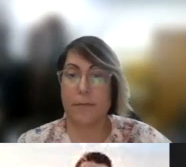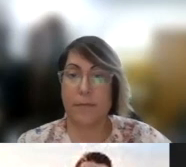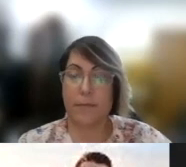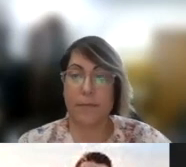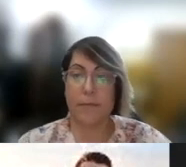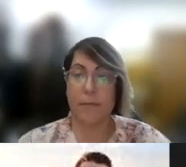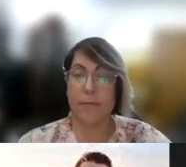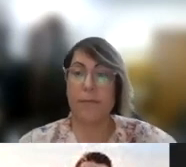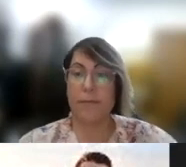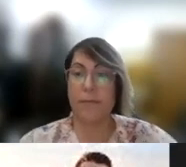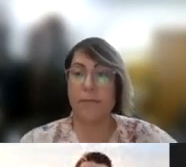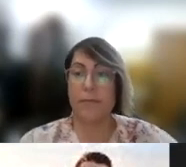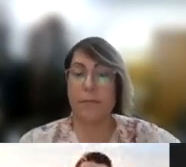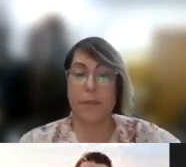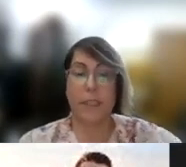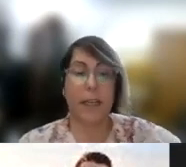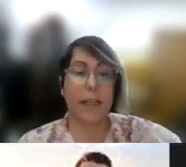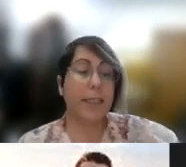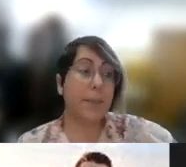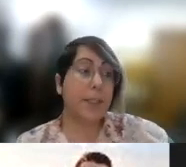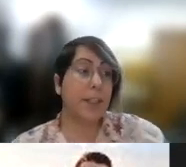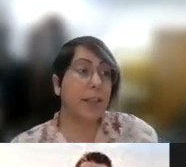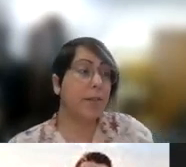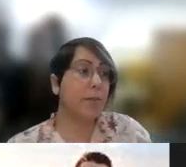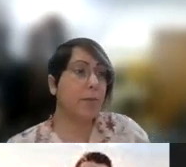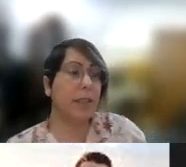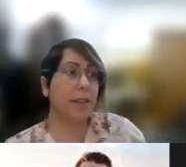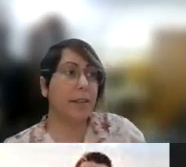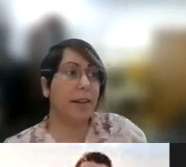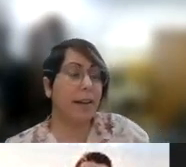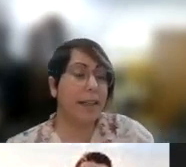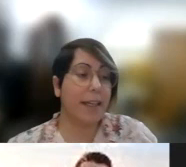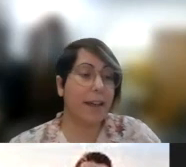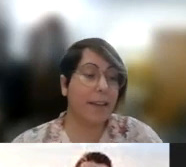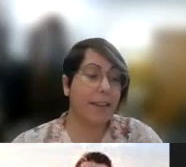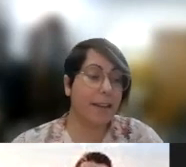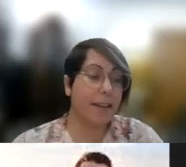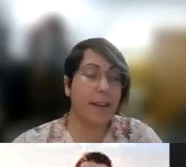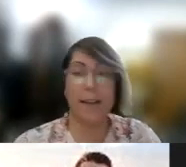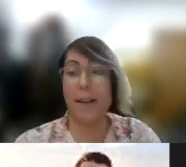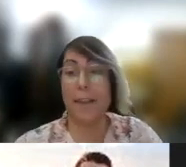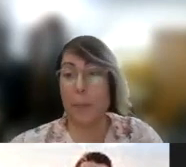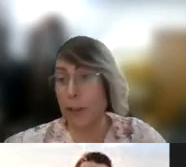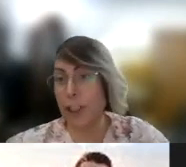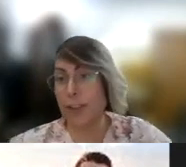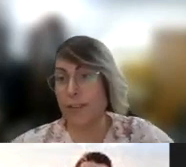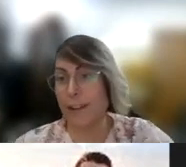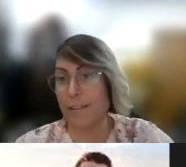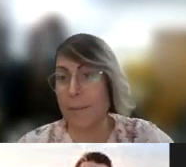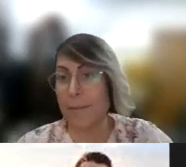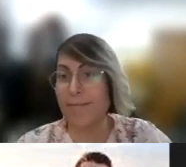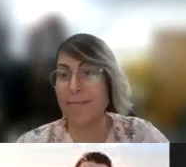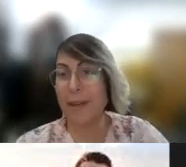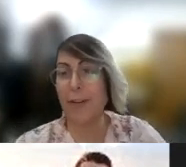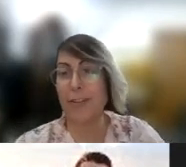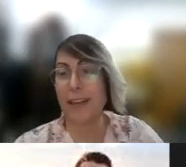to change the public perception in Yeah, order and to do something especially about them. with Akakia, the poachers